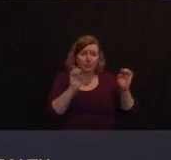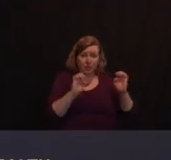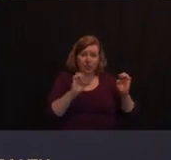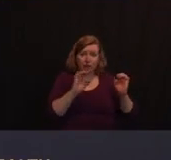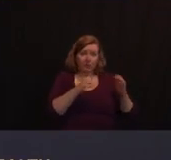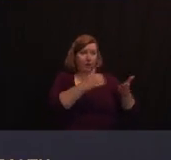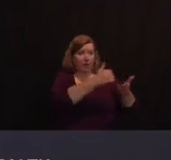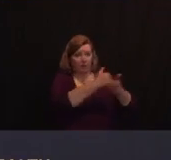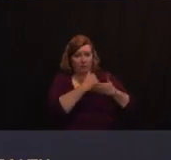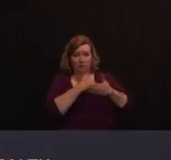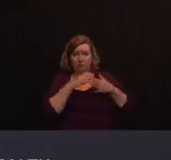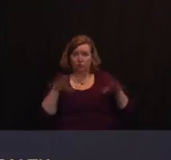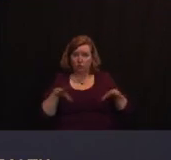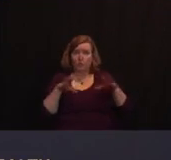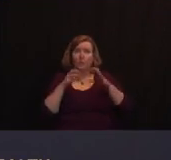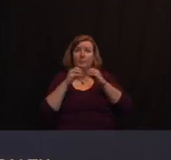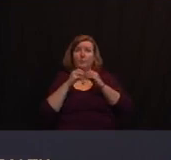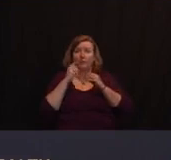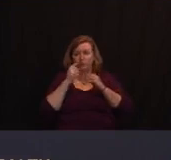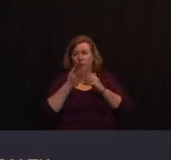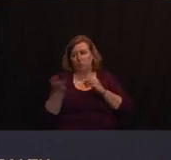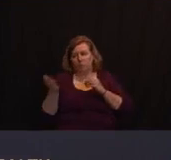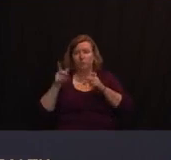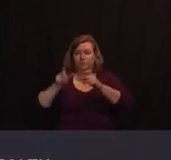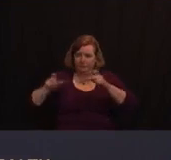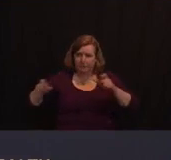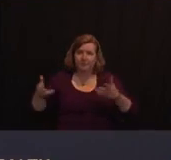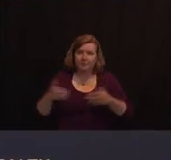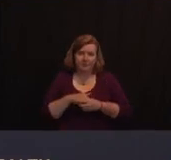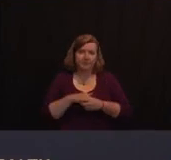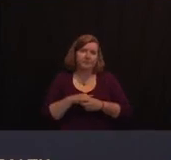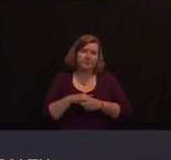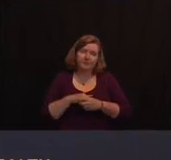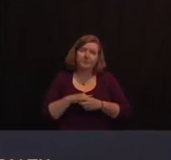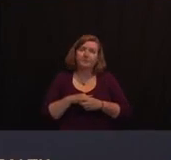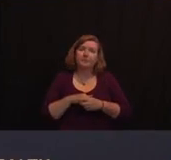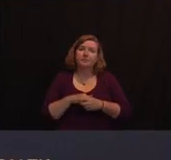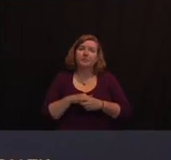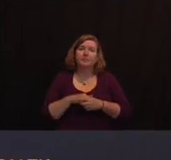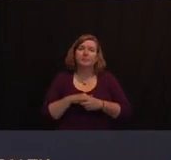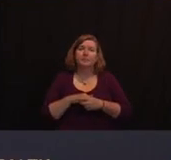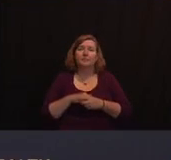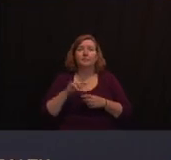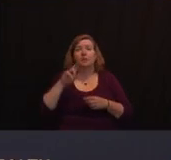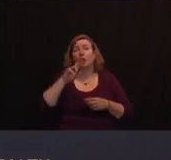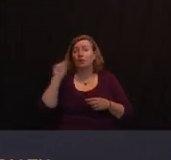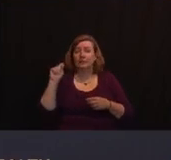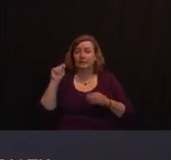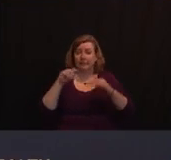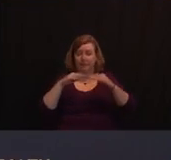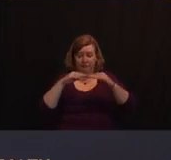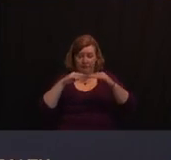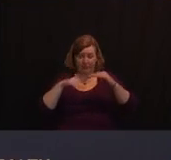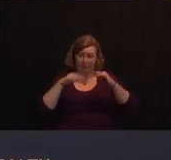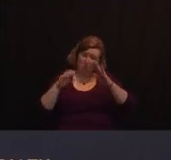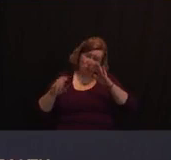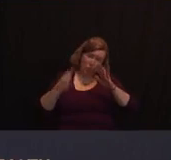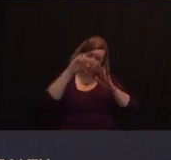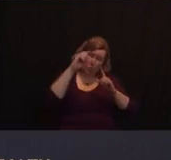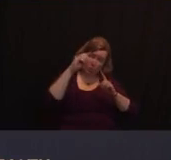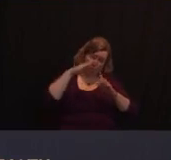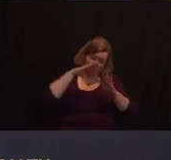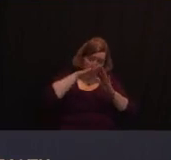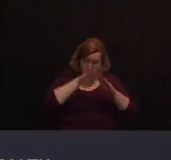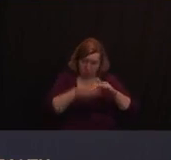could for those people. And what do we need to see? I don't have a very specific, this number gets from Y